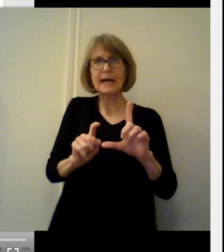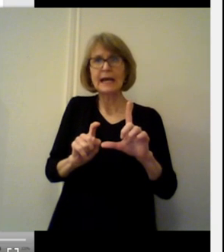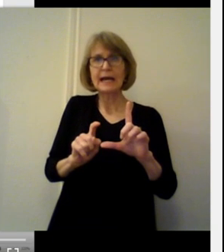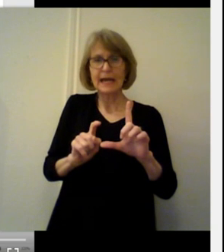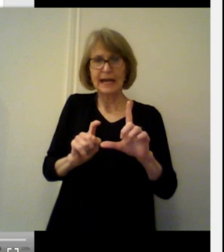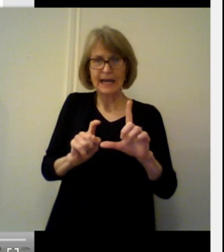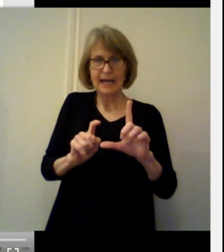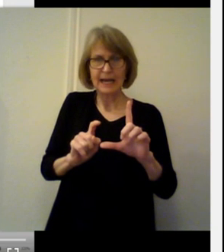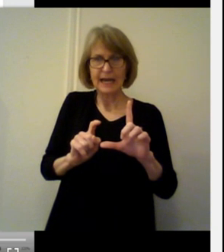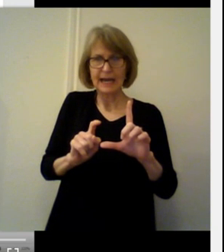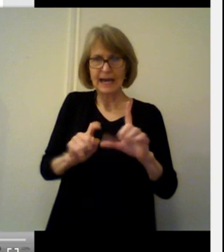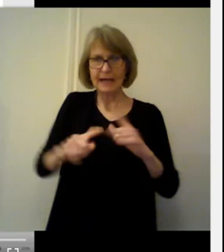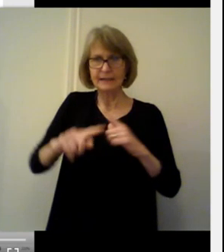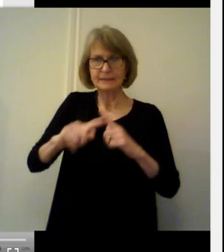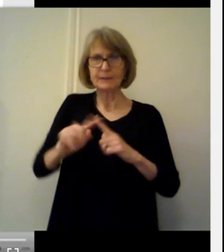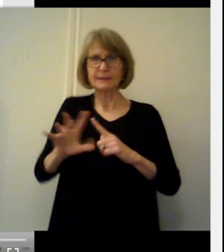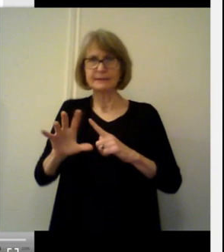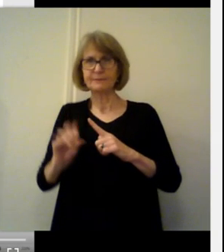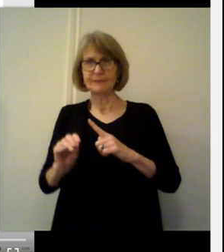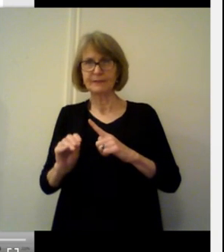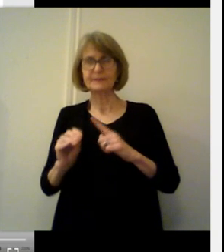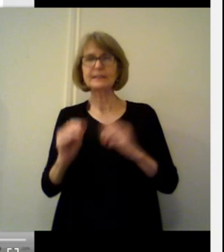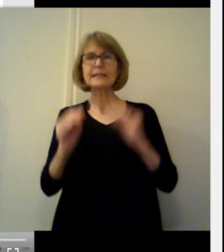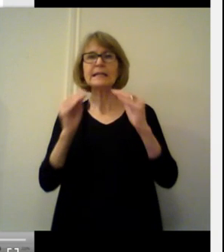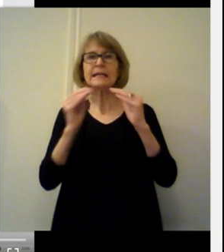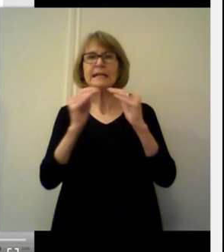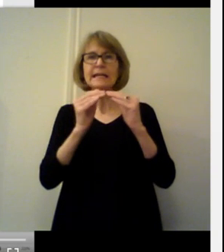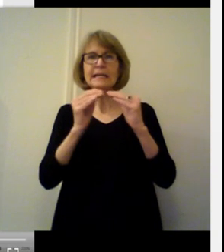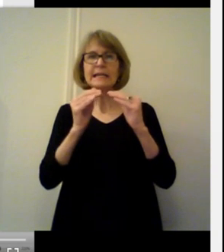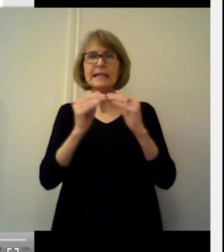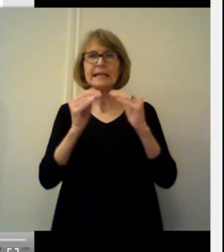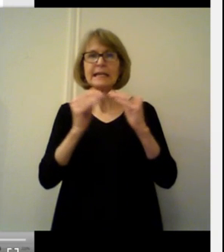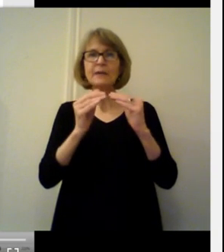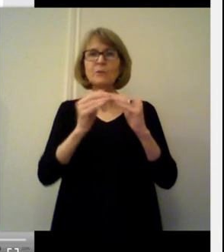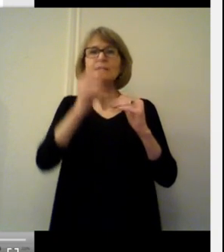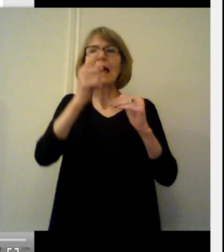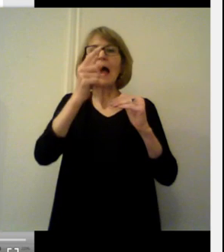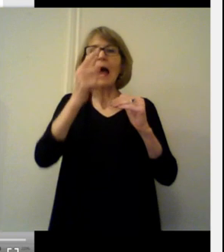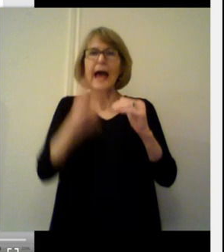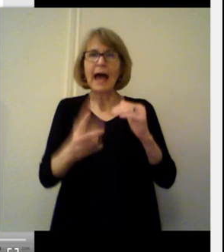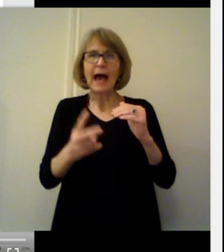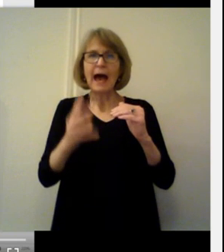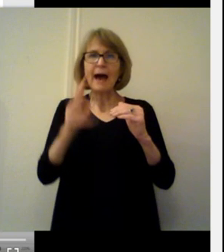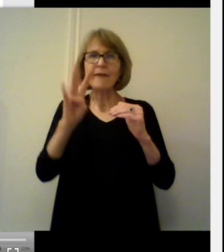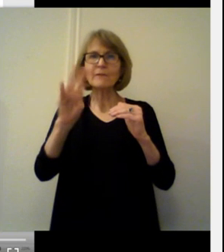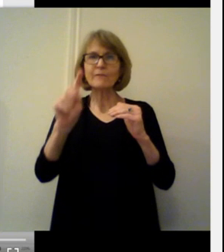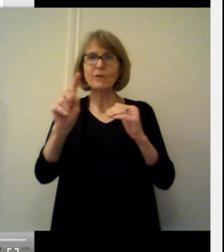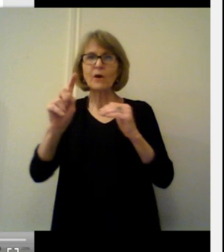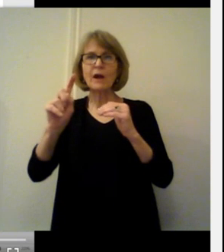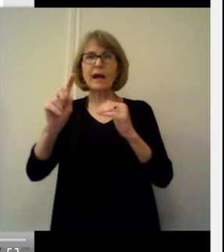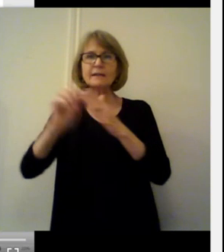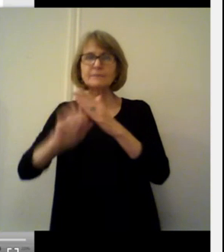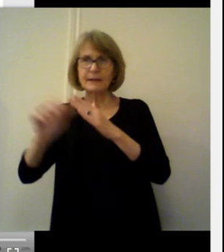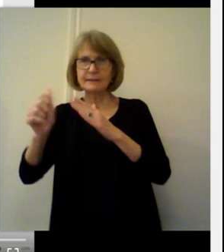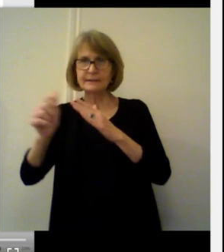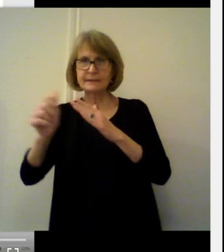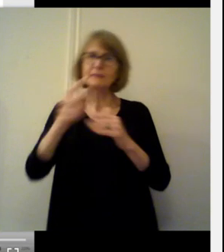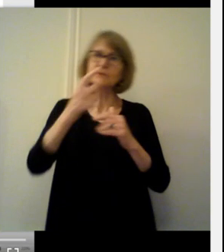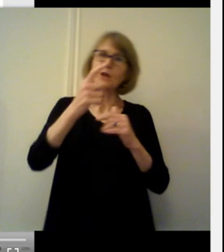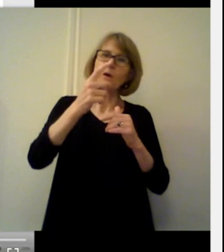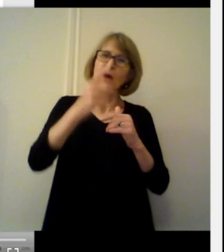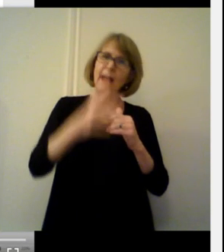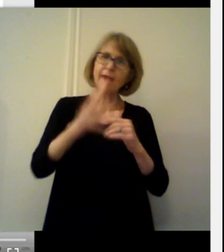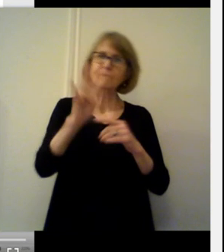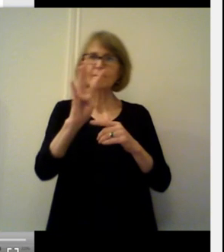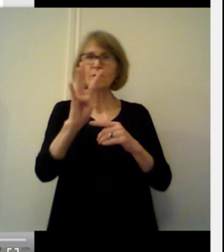equals half. Remember, half. What's 4 divided by 2? Or half of 4 is 2x.